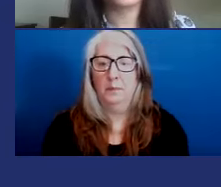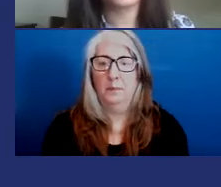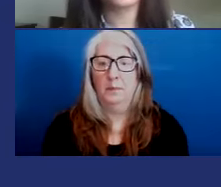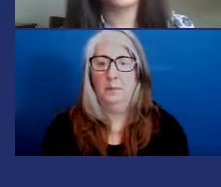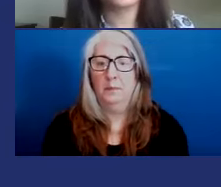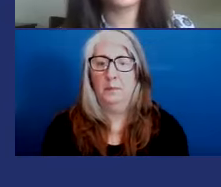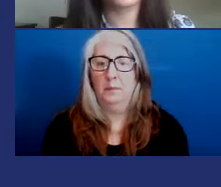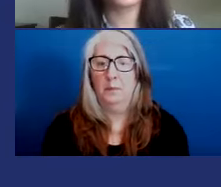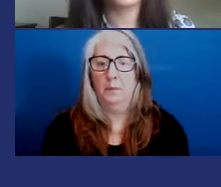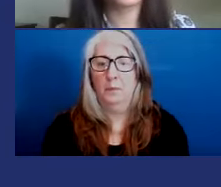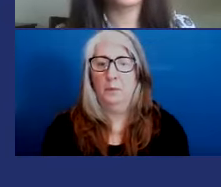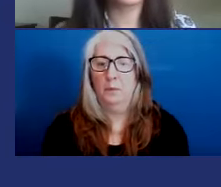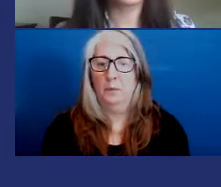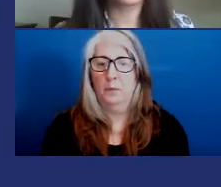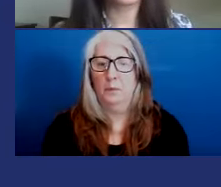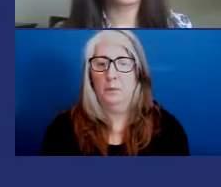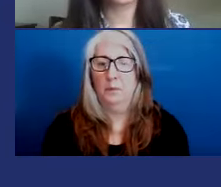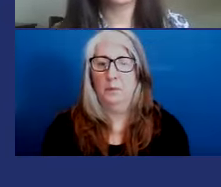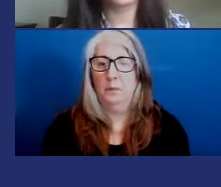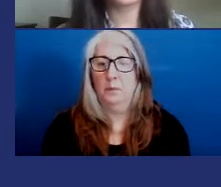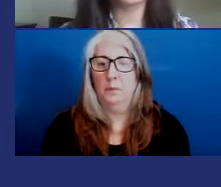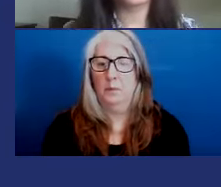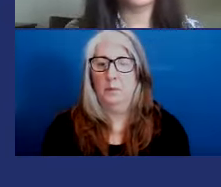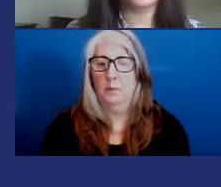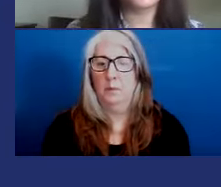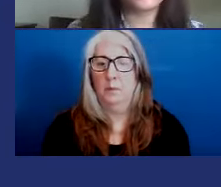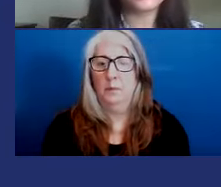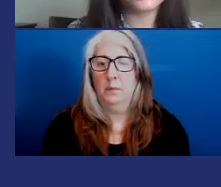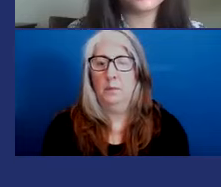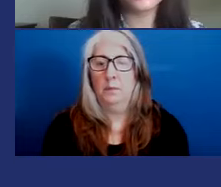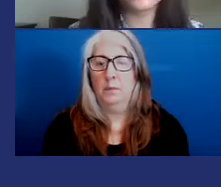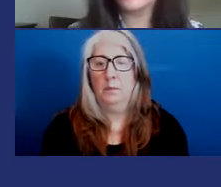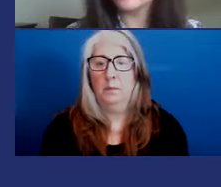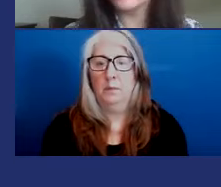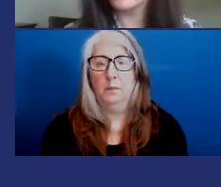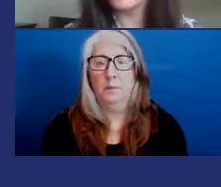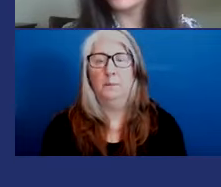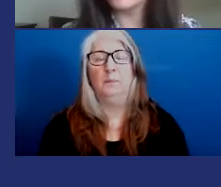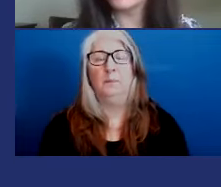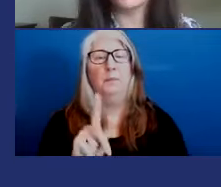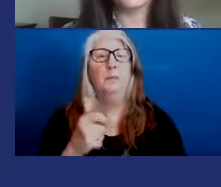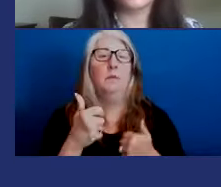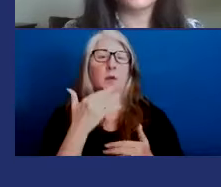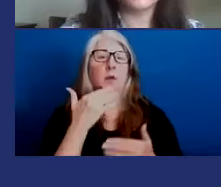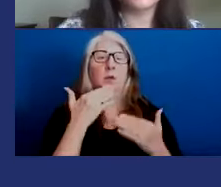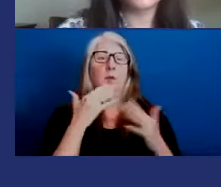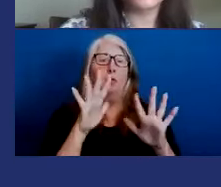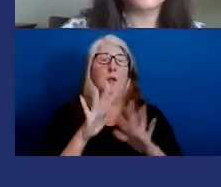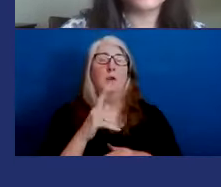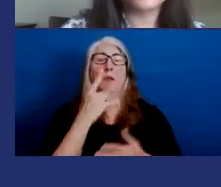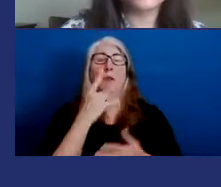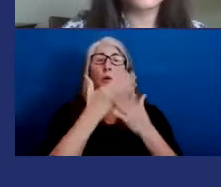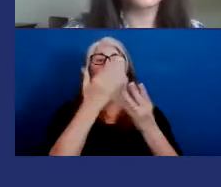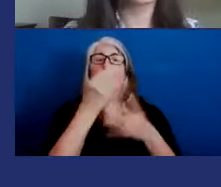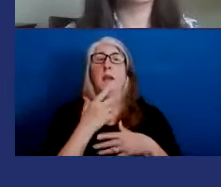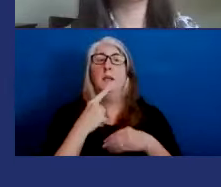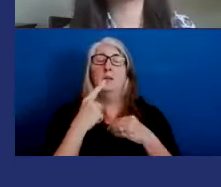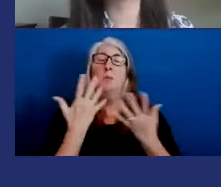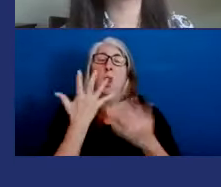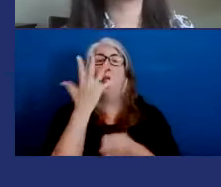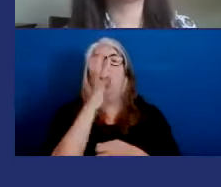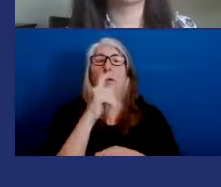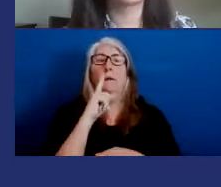really good themes emerge from this in terms of, you know, what does it look like for data collection and storytelling in all of